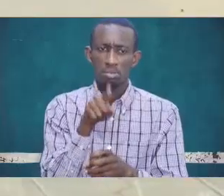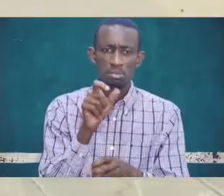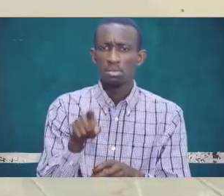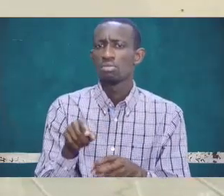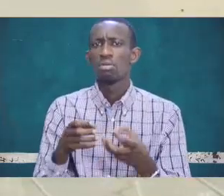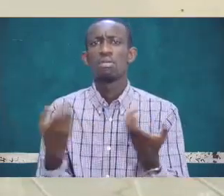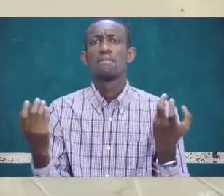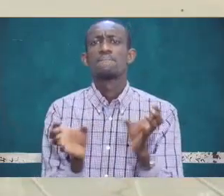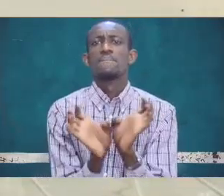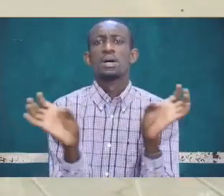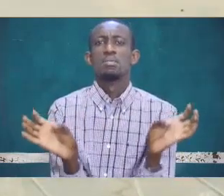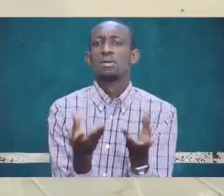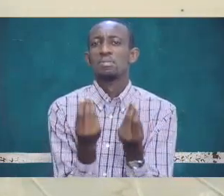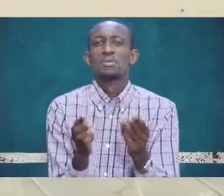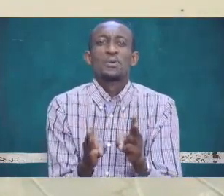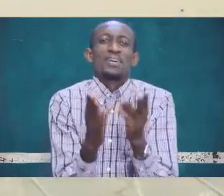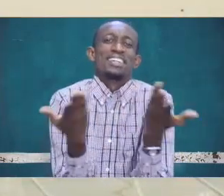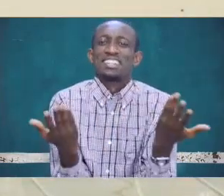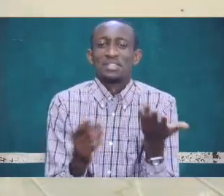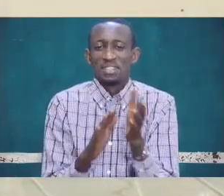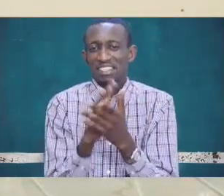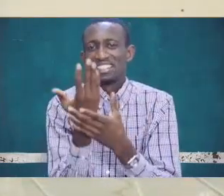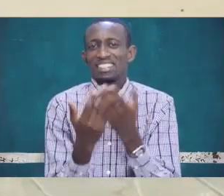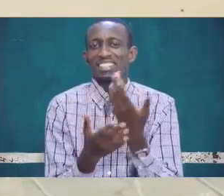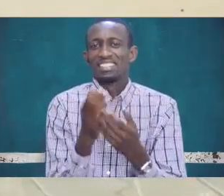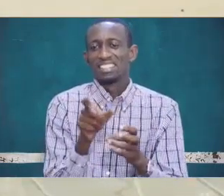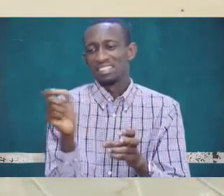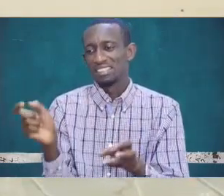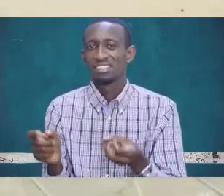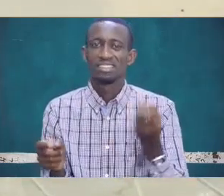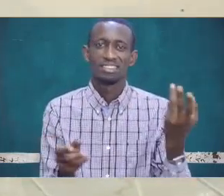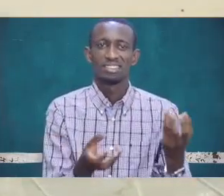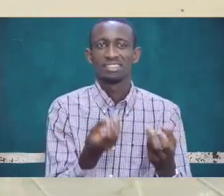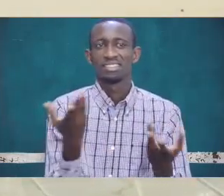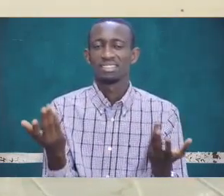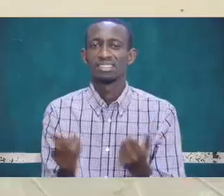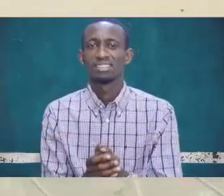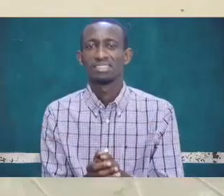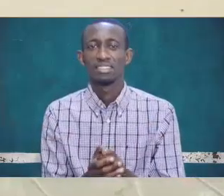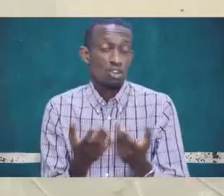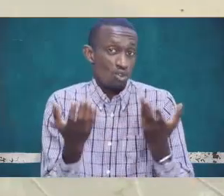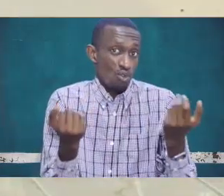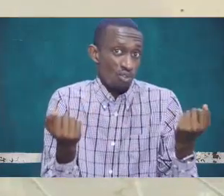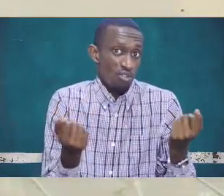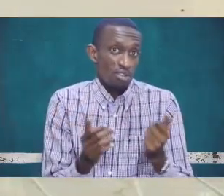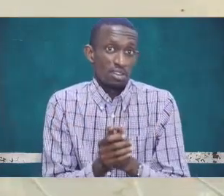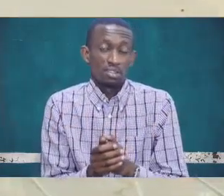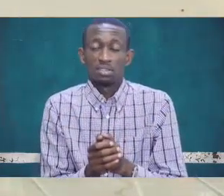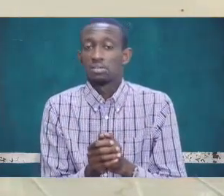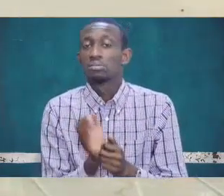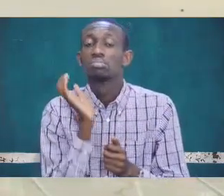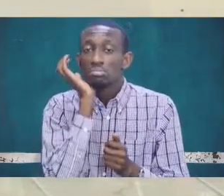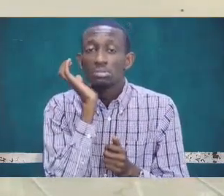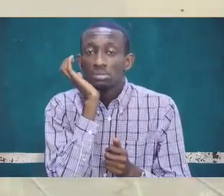That is one method because that also makes a mixture. If you get the beans, mix them with maybe nuts